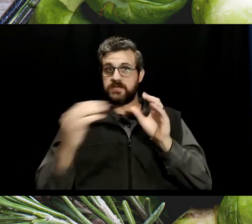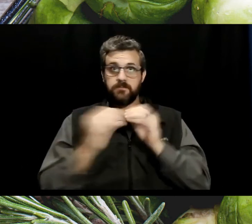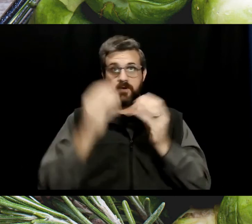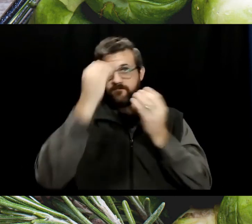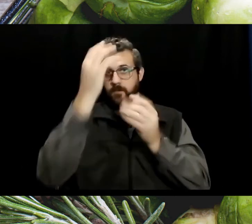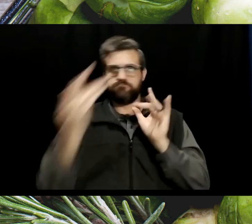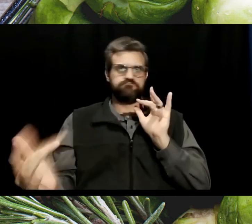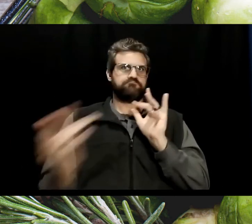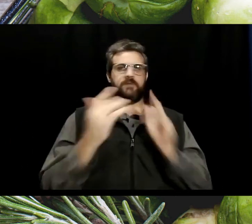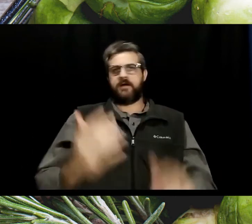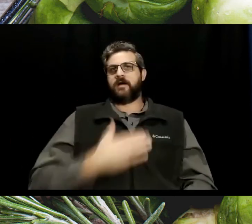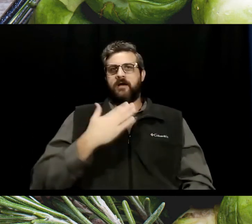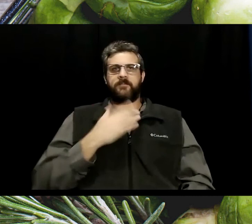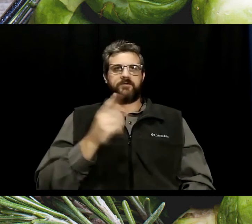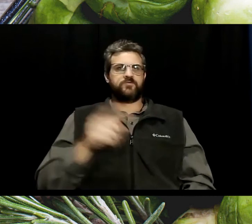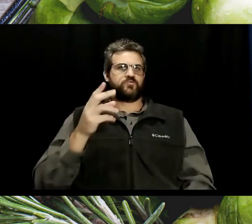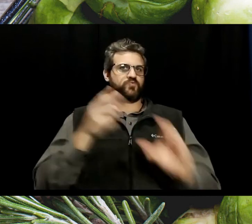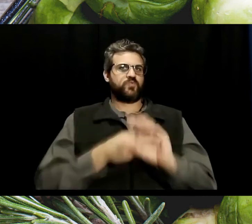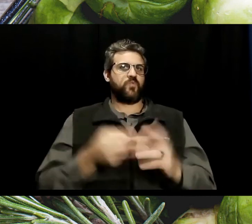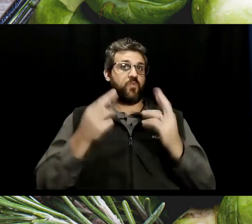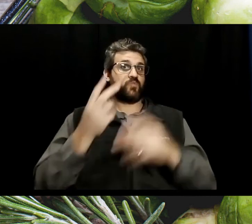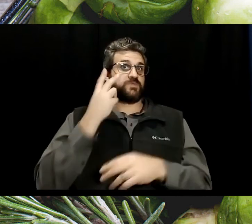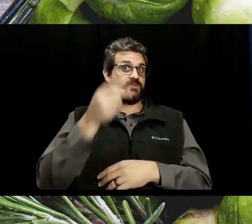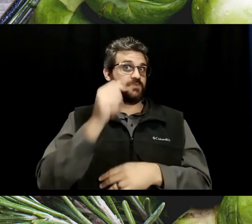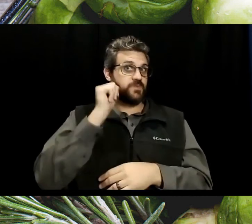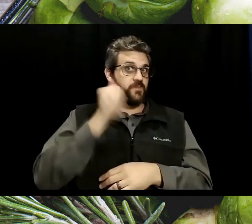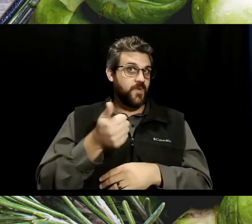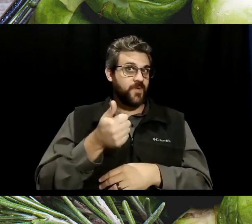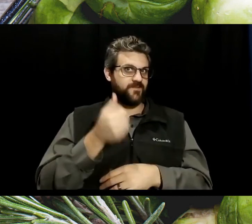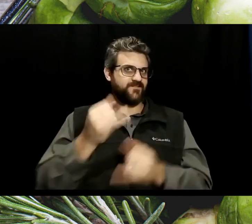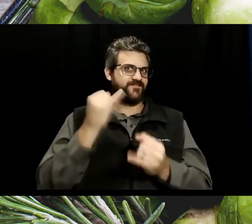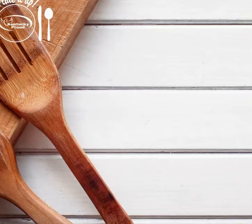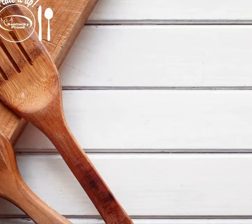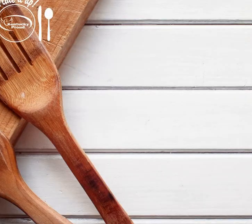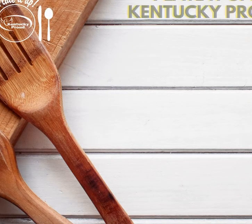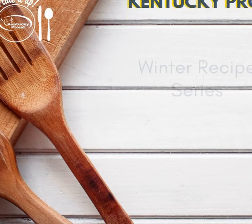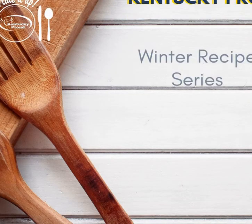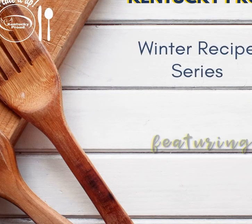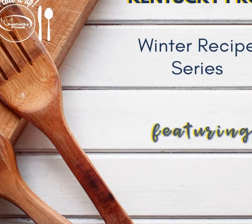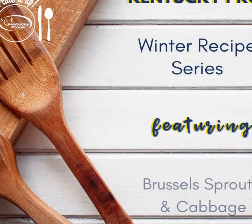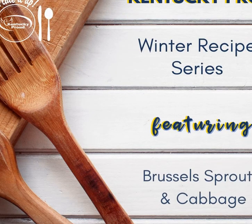resources. We're so glad that you joined us today, and we hope to see you back here tomorrow for our final food demonstration.